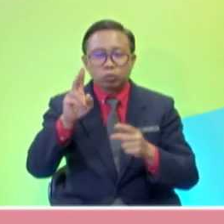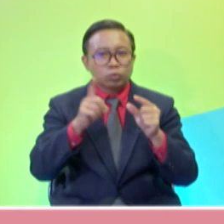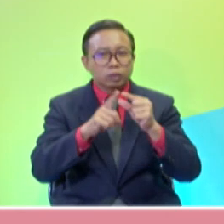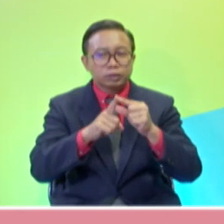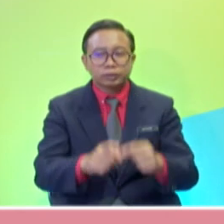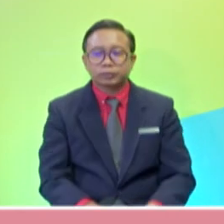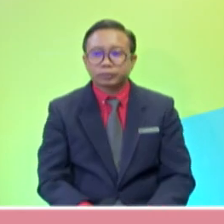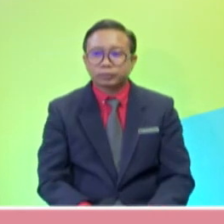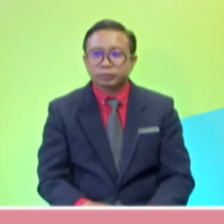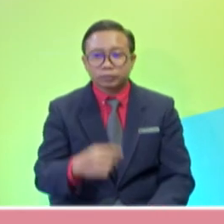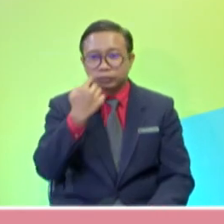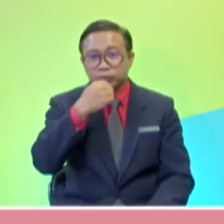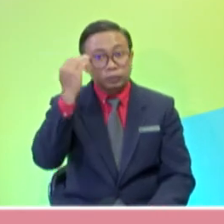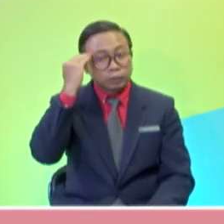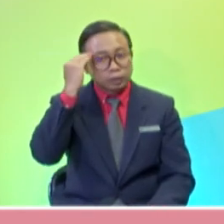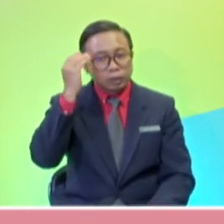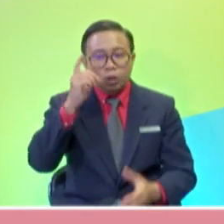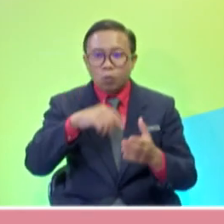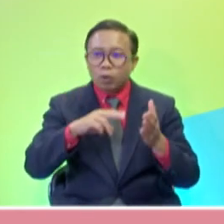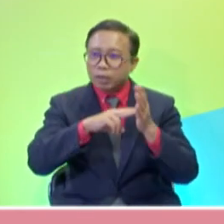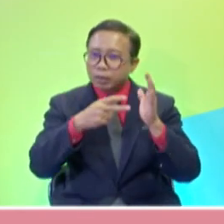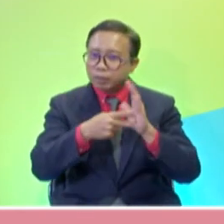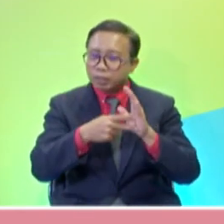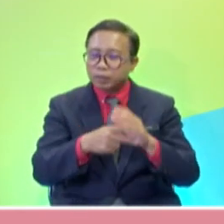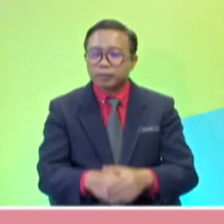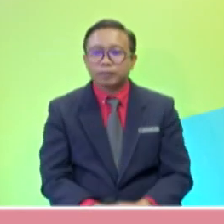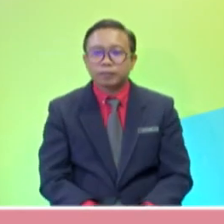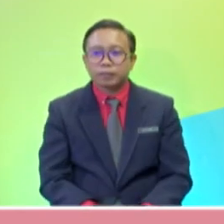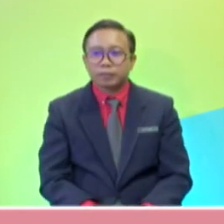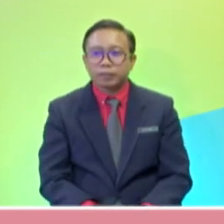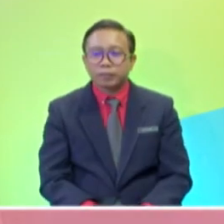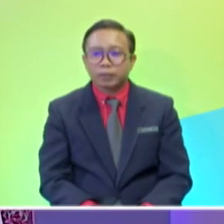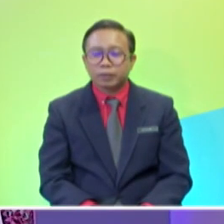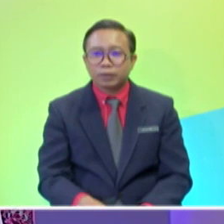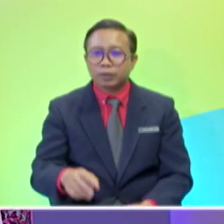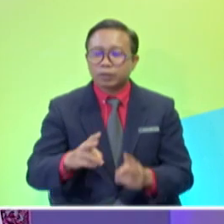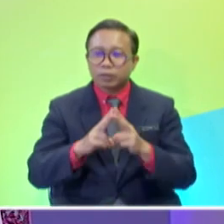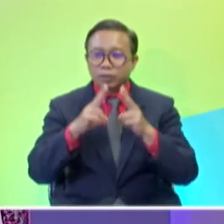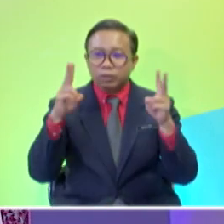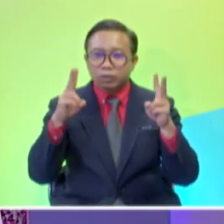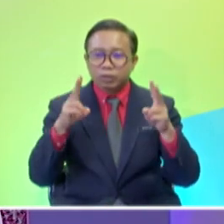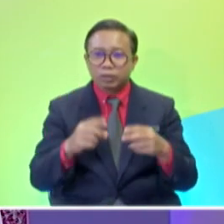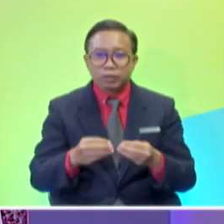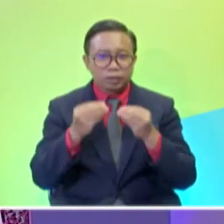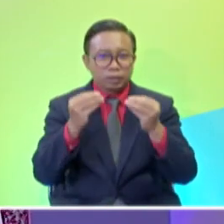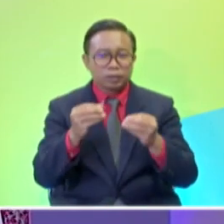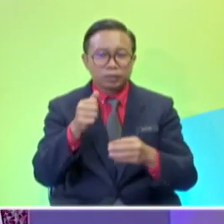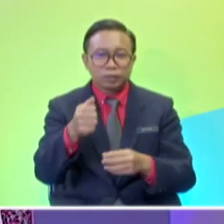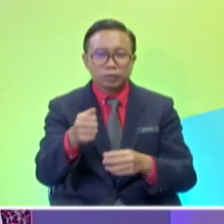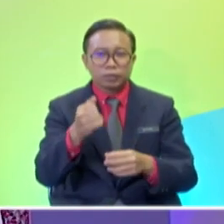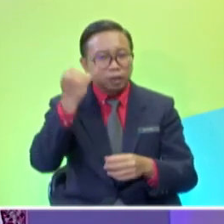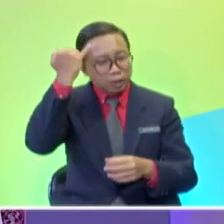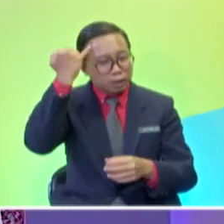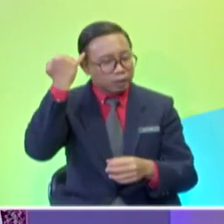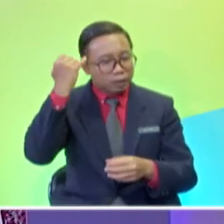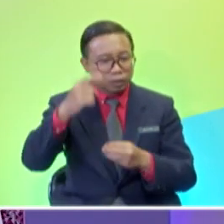guys, have a think about it. What's the meaning of really? What does really give you the idea